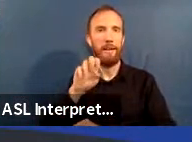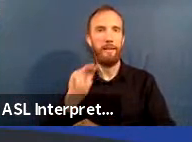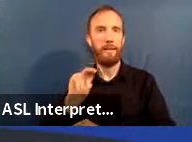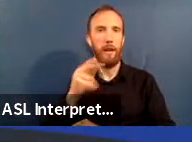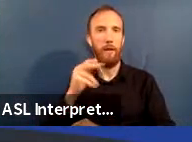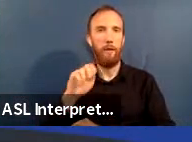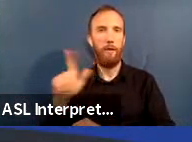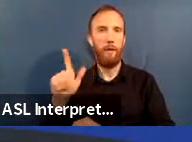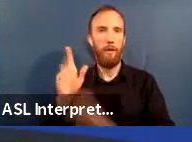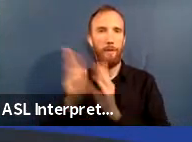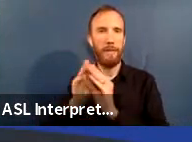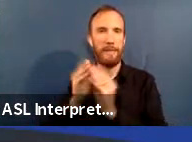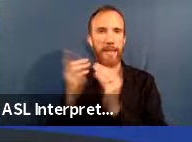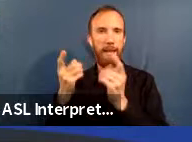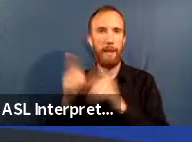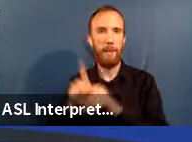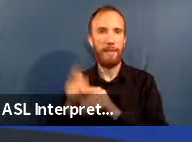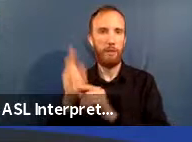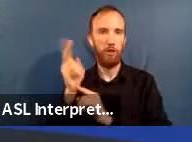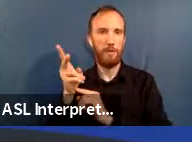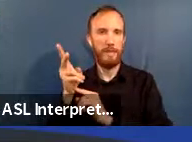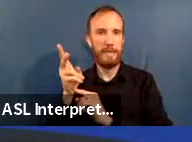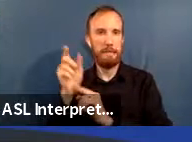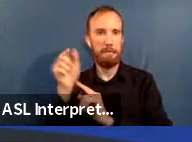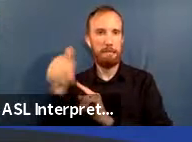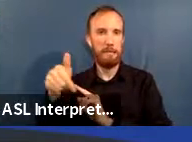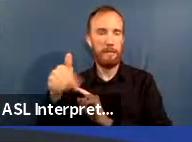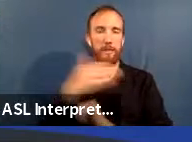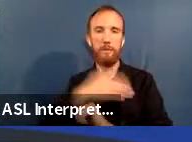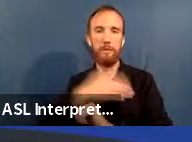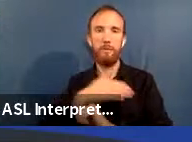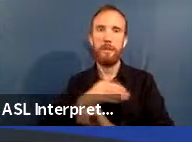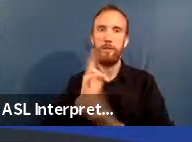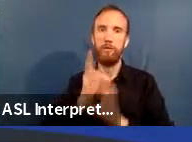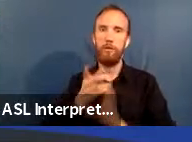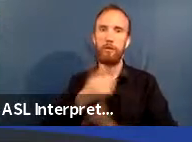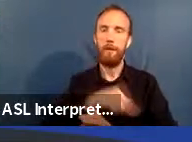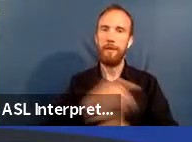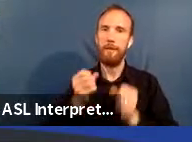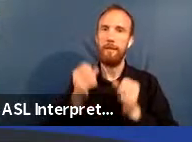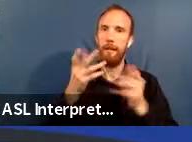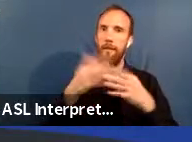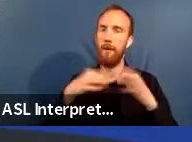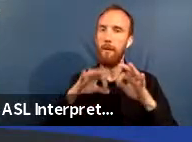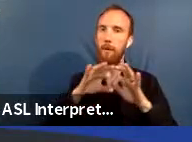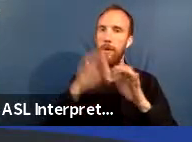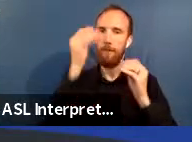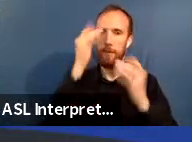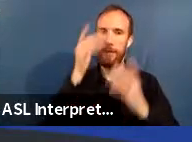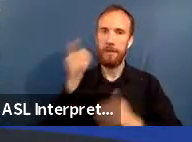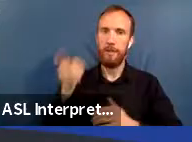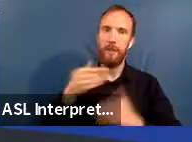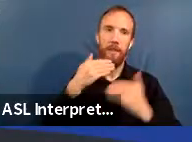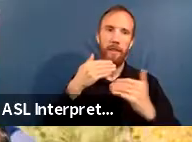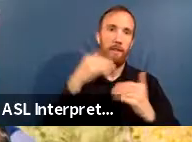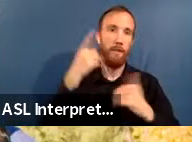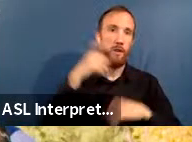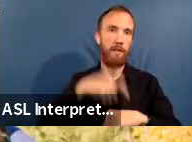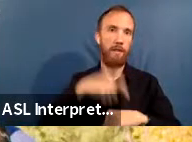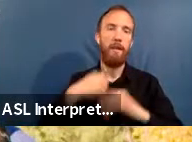after this, please join us. A lot of important information there. Thank you all for your time. Have a great evening.